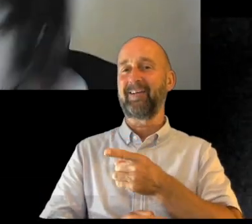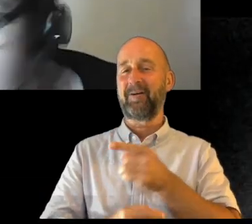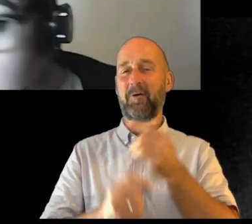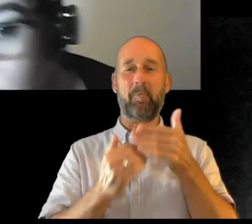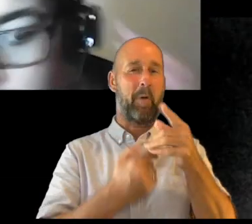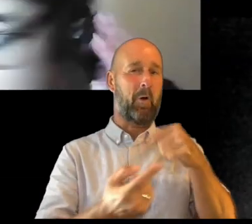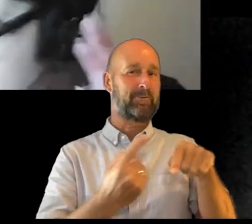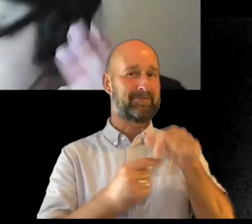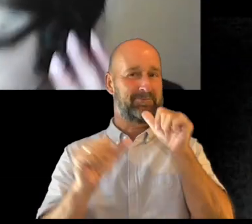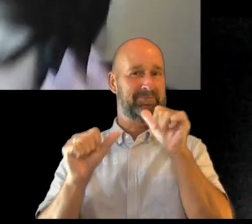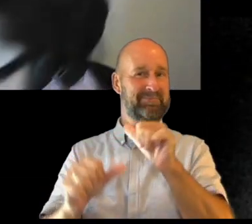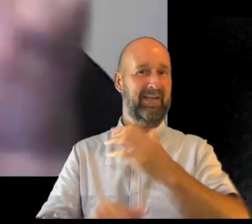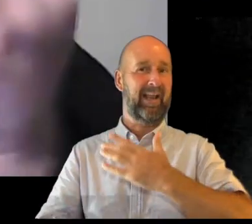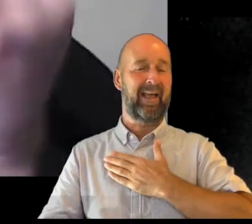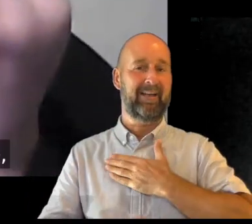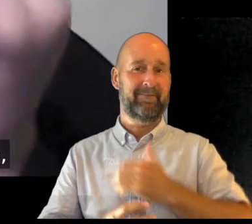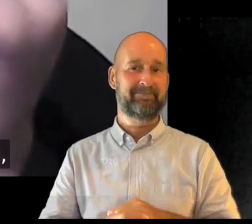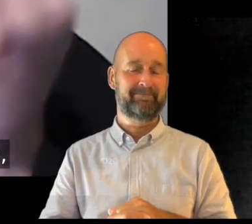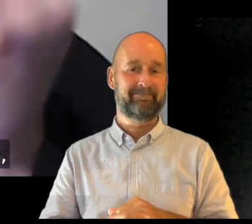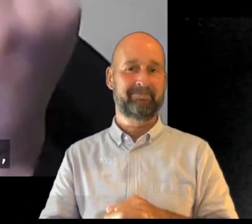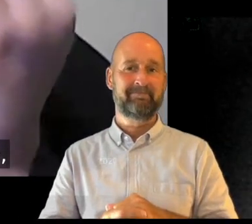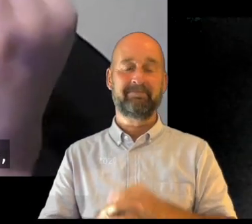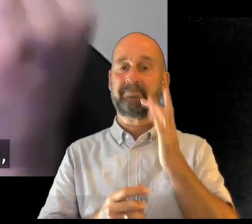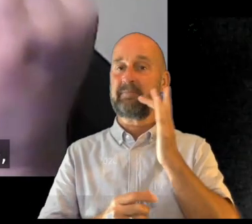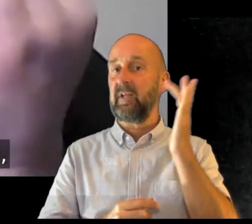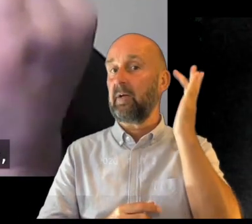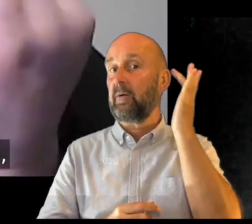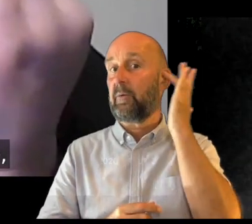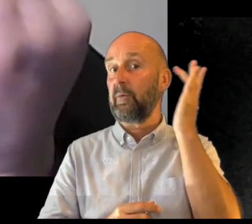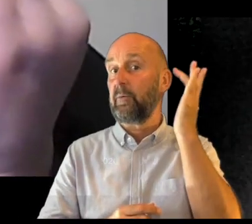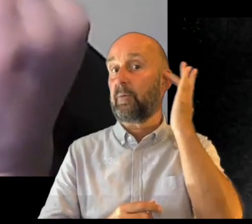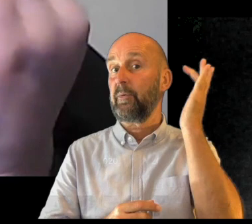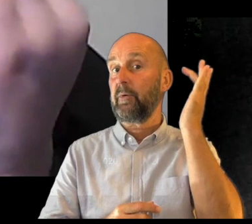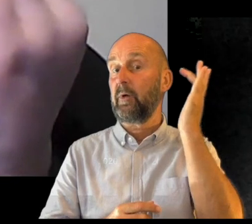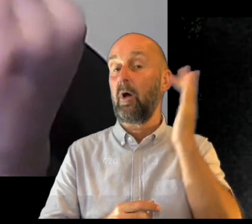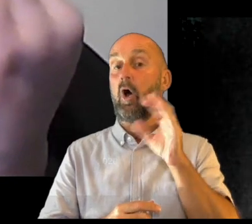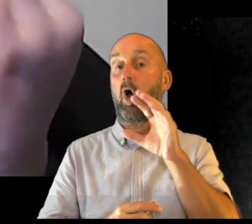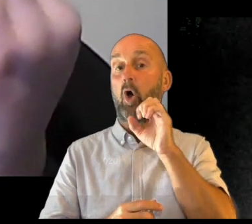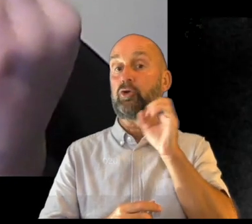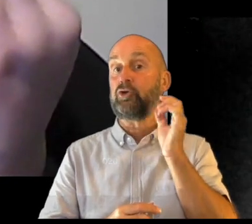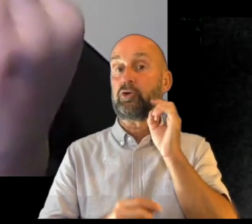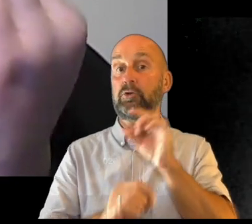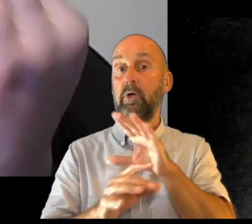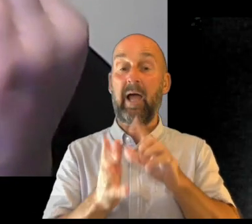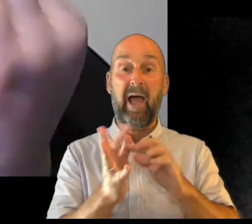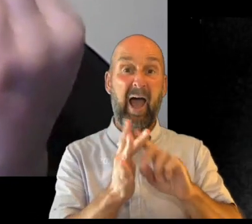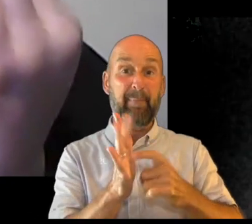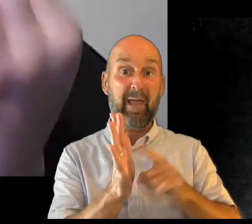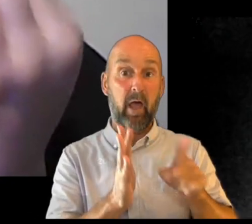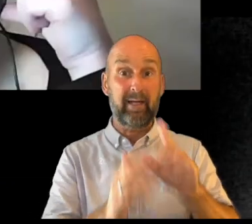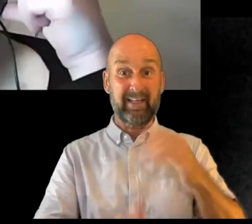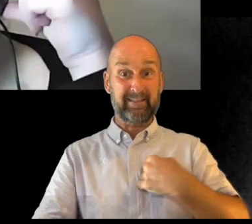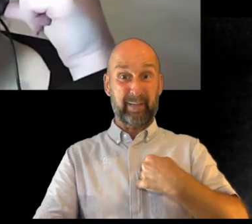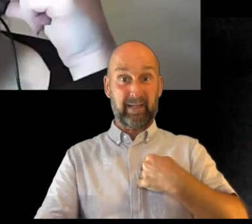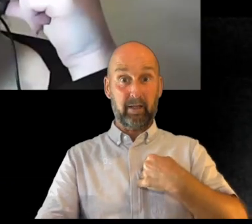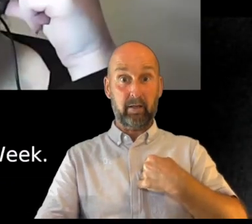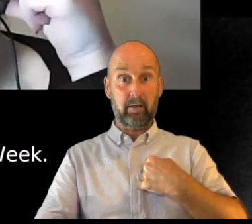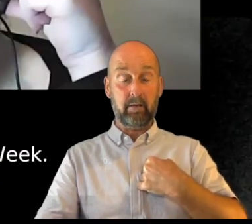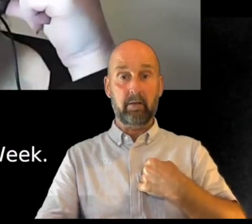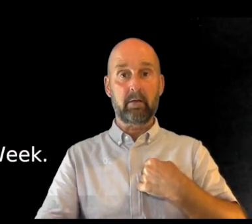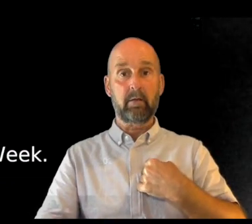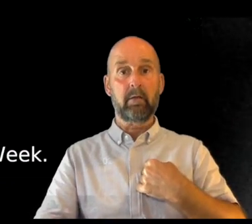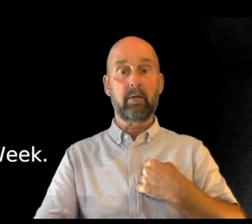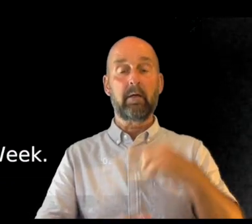do. She taps the Bluetooth headset twice, orange light on. Amir, it's me.